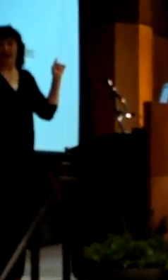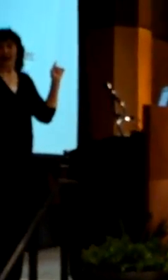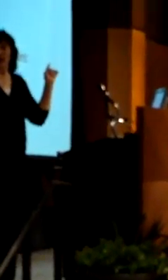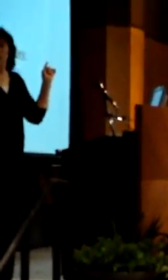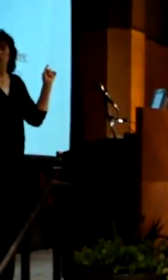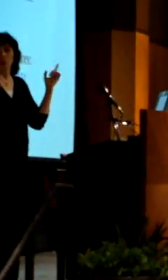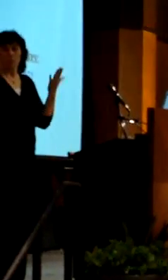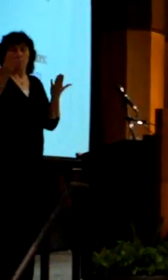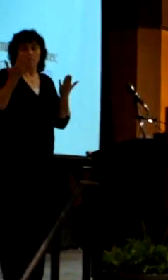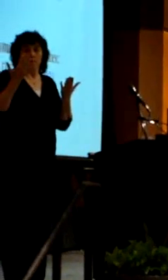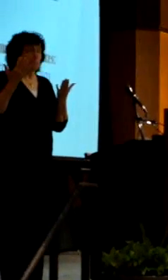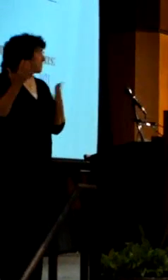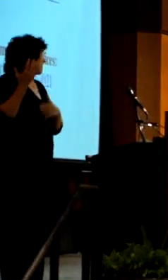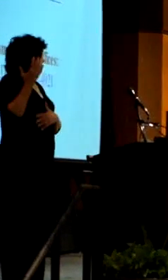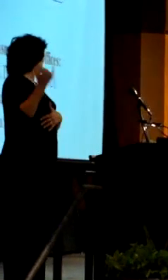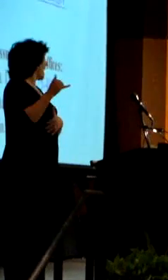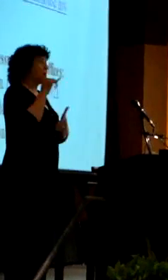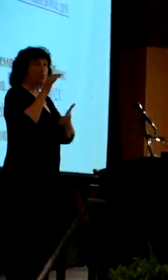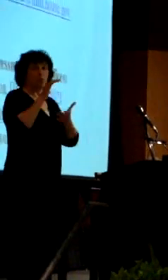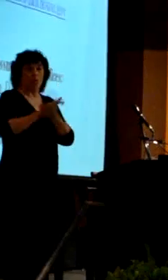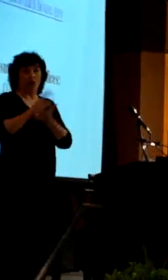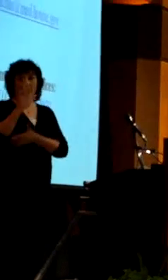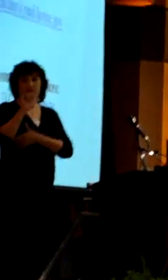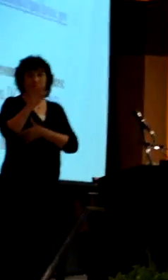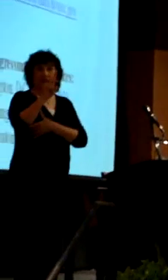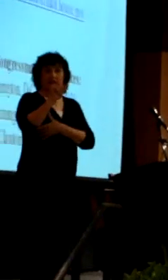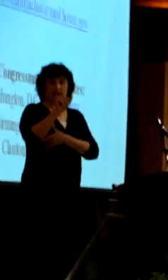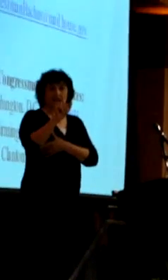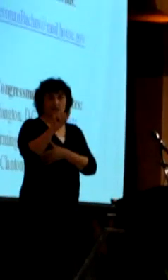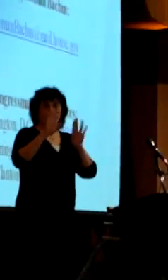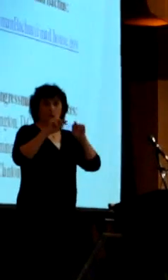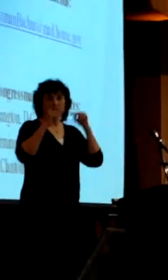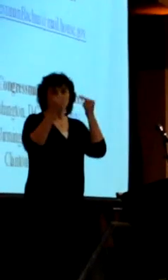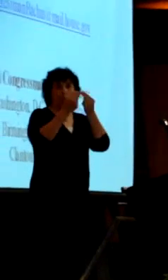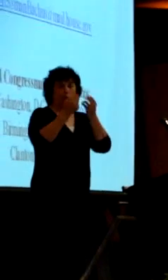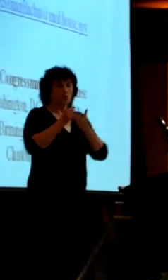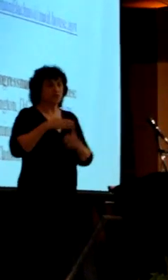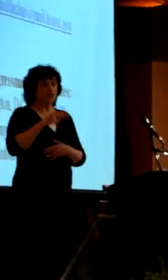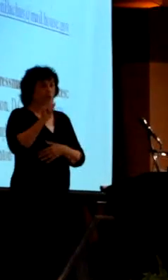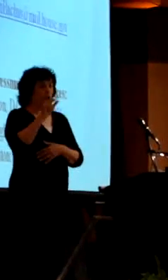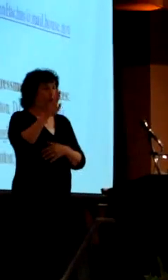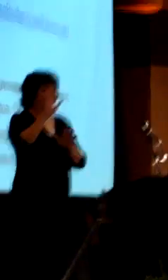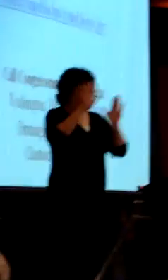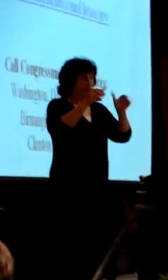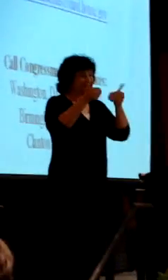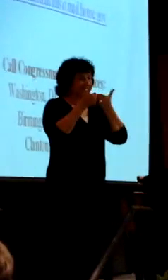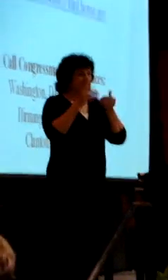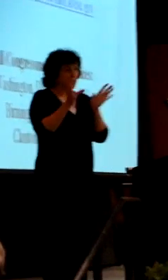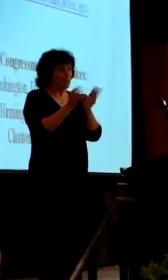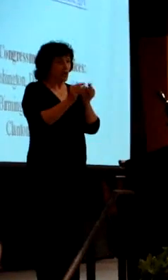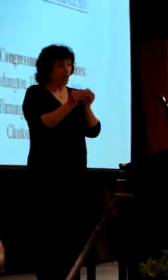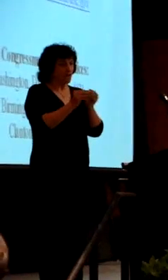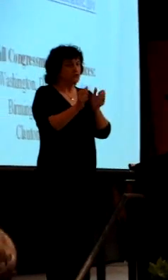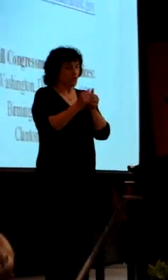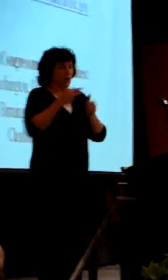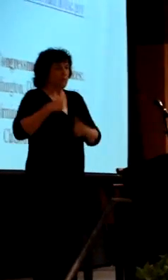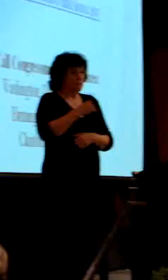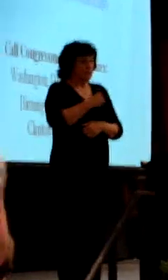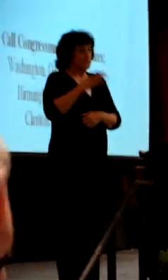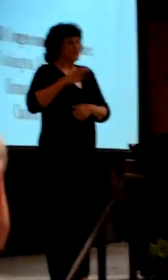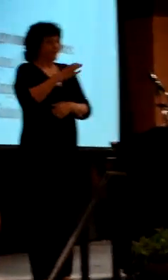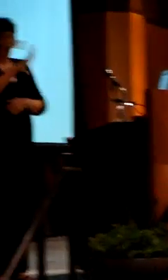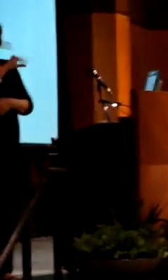but my wife Linda actually hosted an autism conference in Washington with members of Congress and their